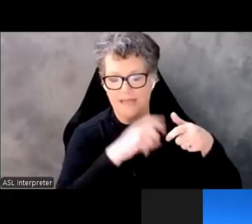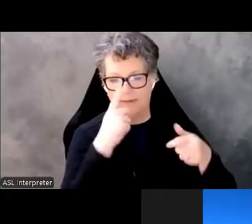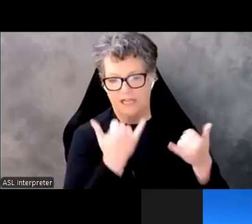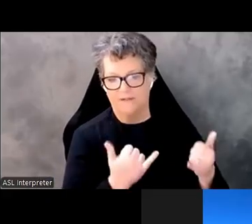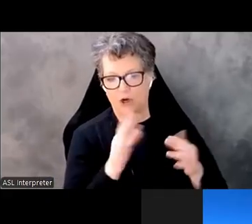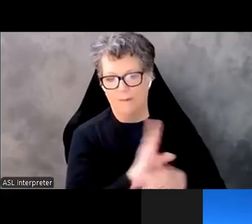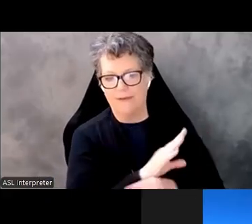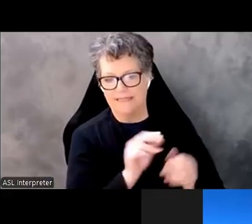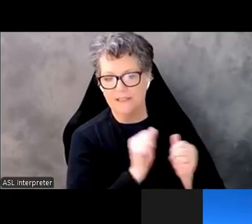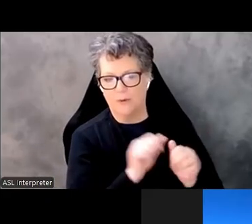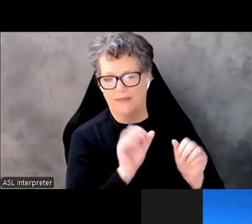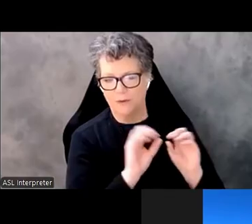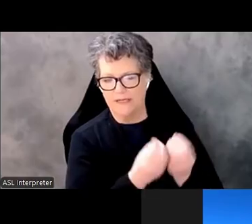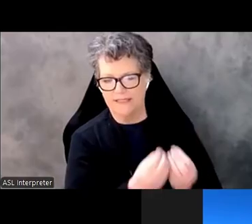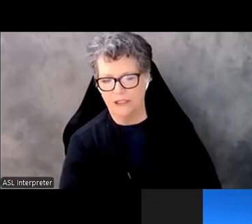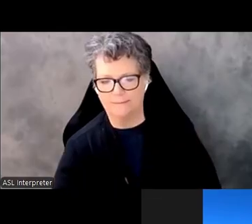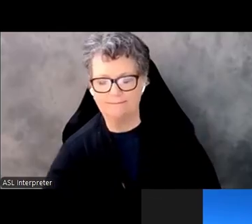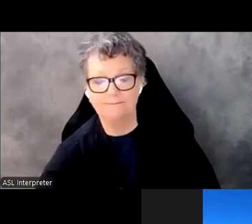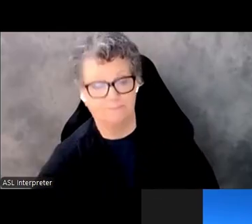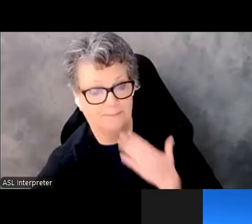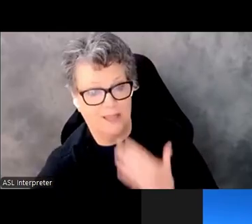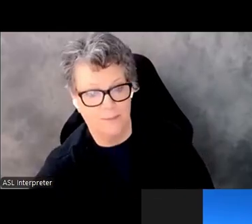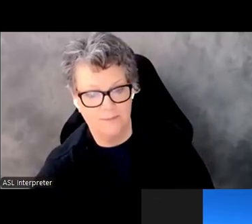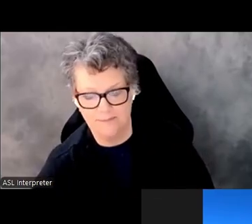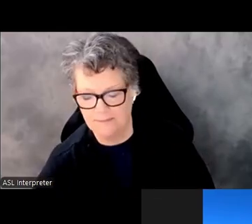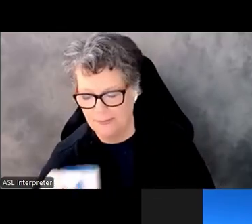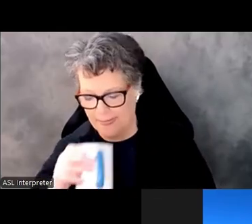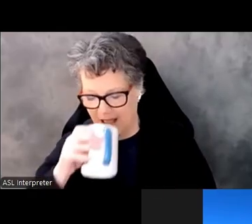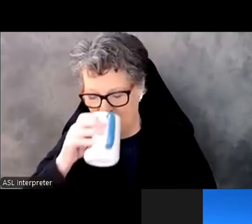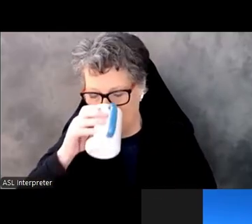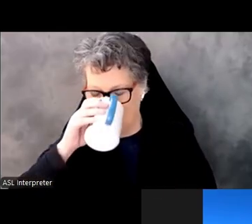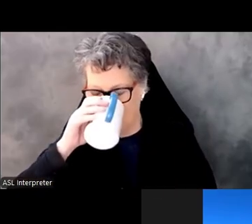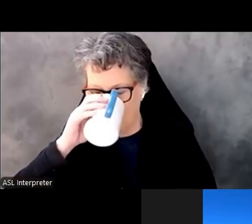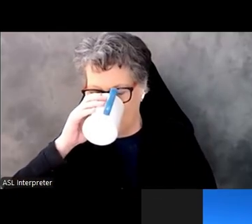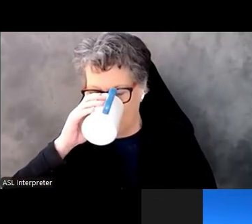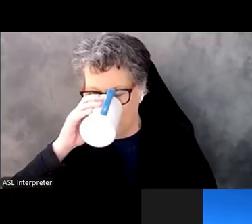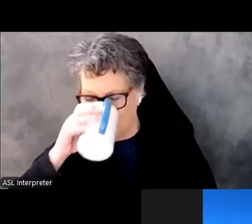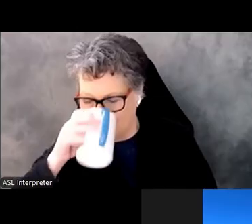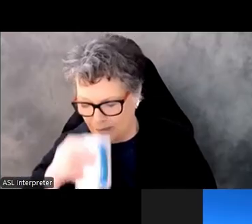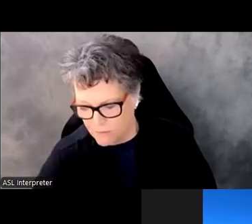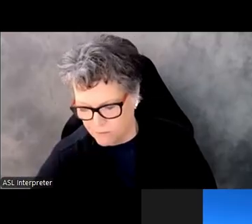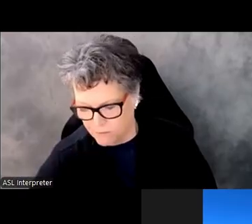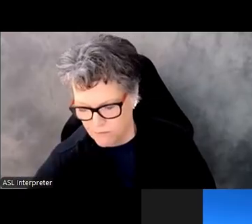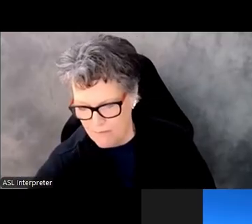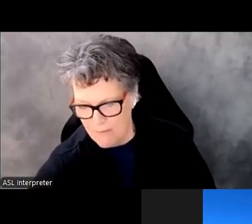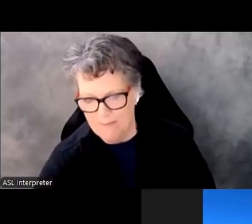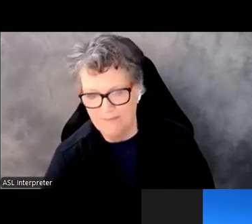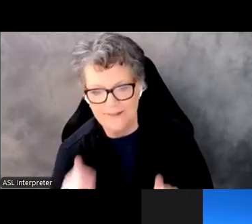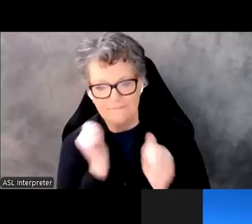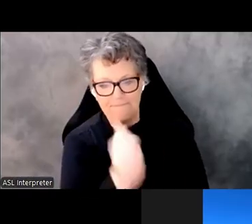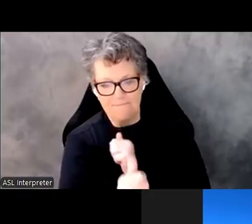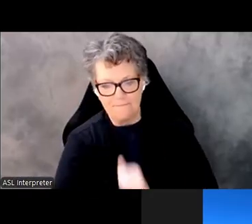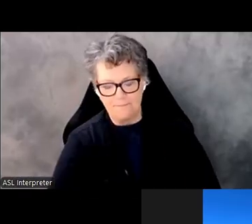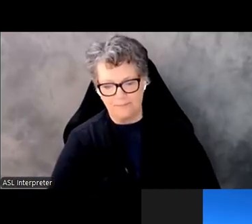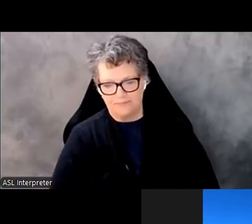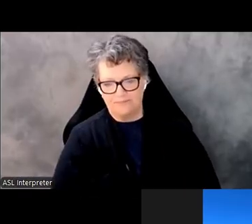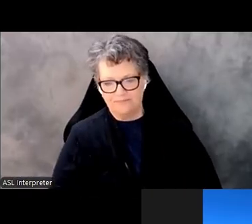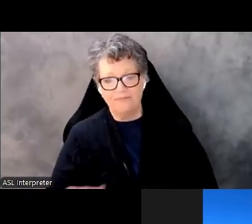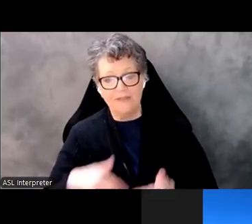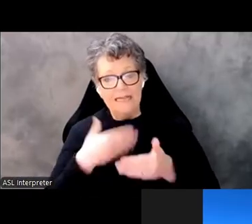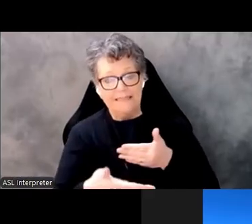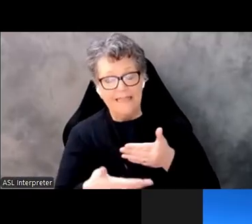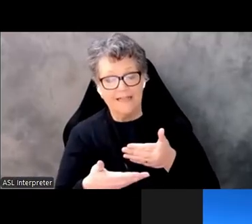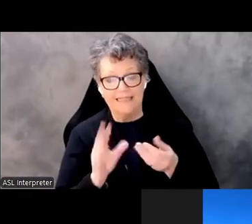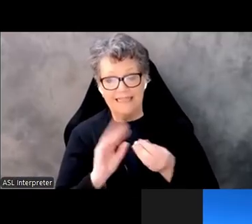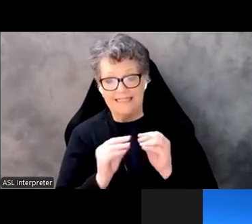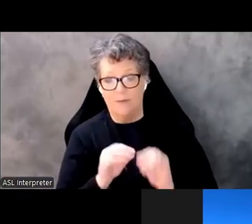business with this organization. Thanks. Okay, the motion carries. Next is